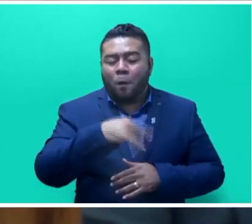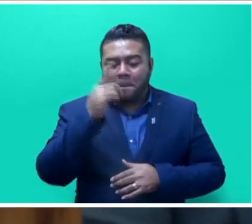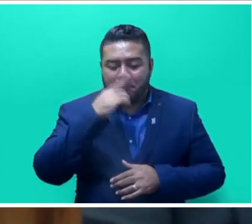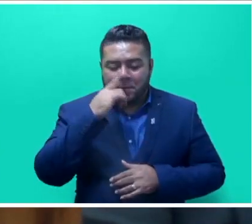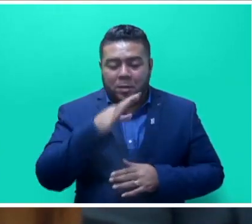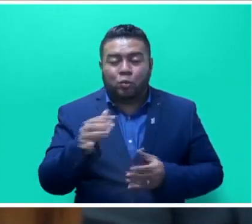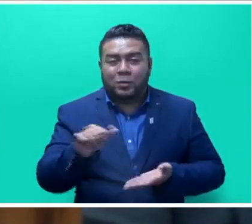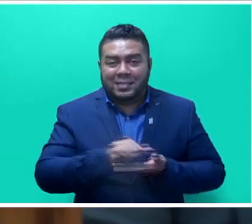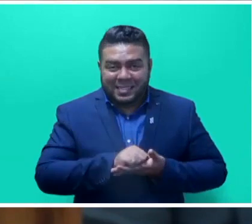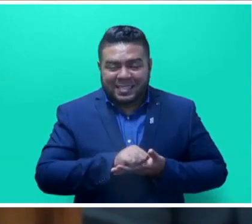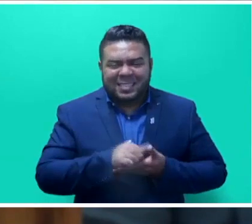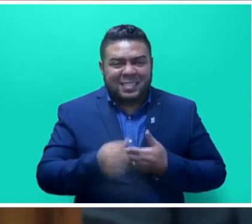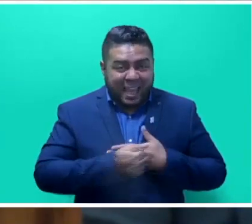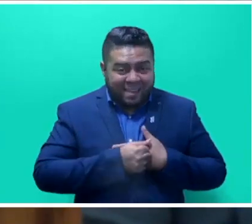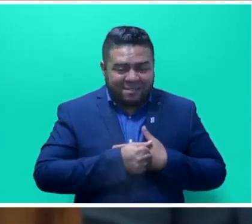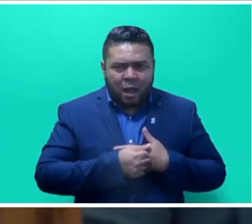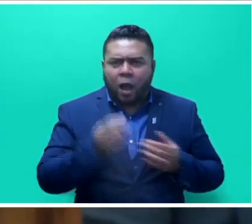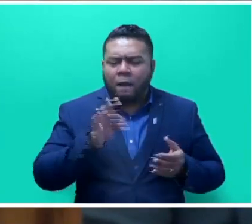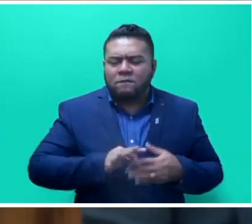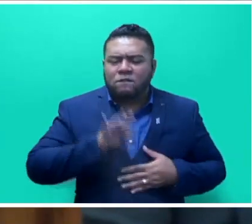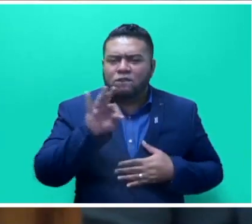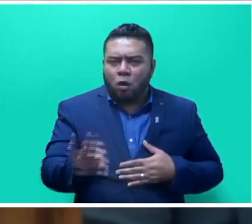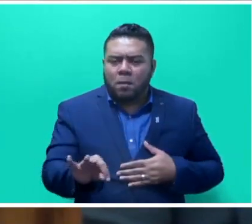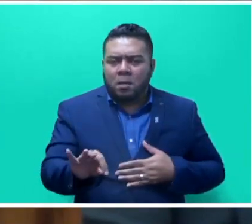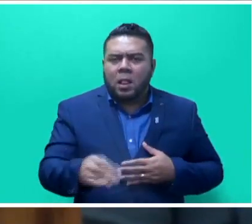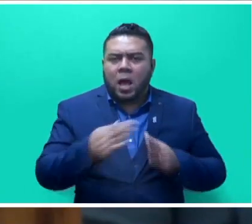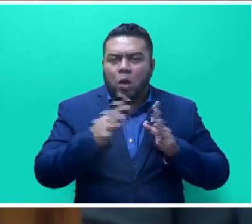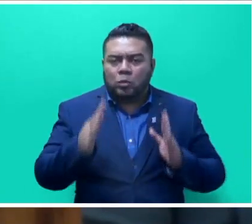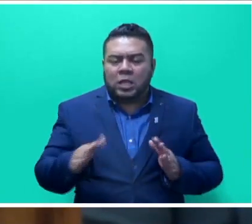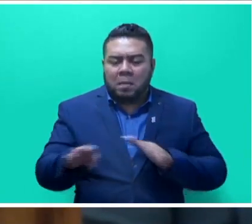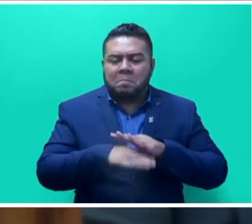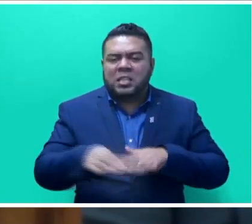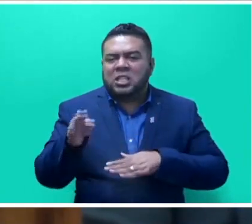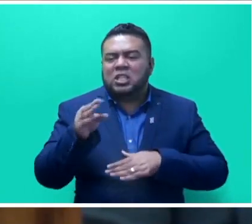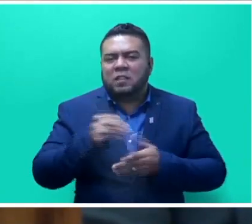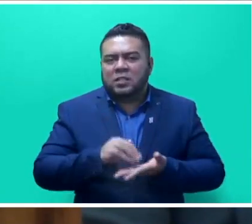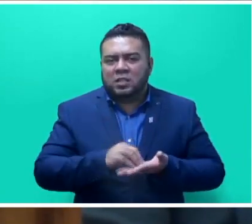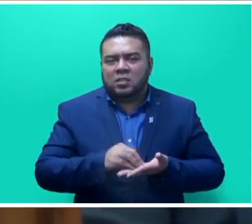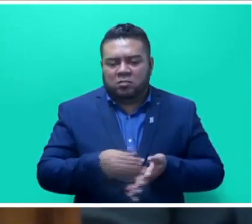adequate, safe, and affordable housing and basic services, and